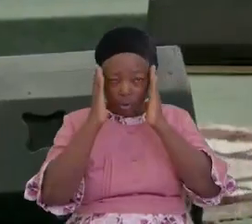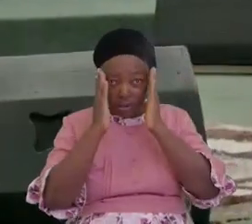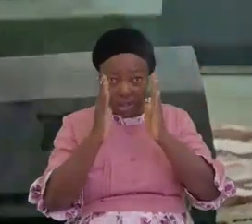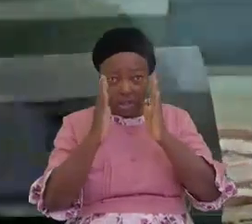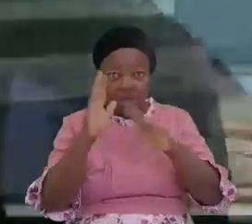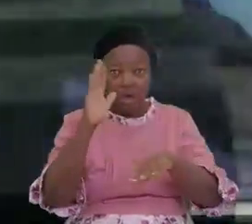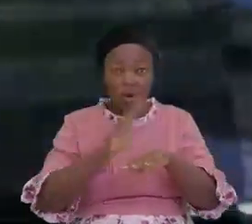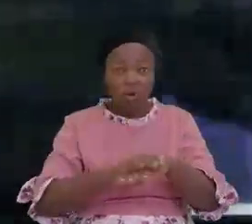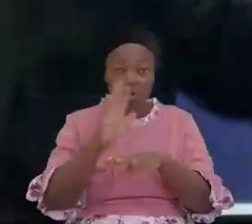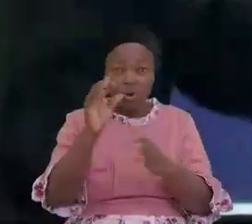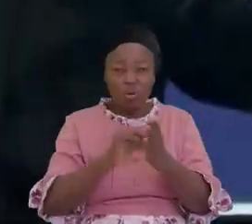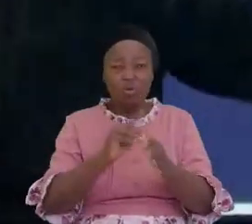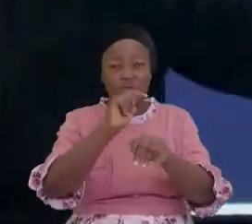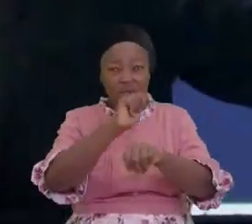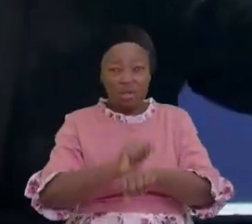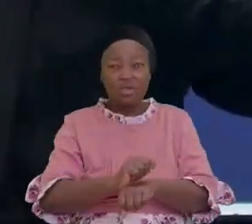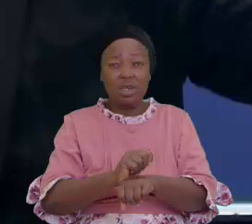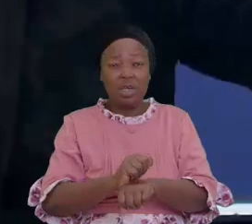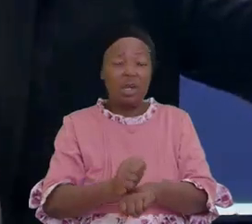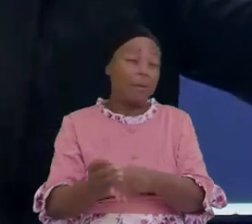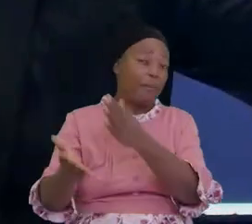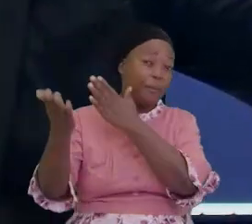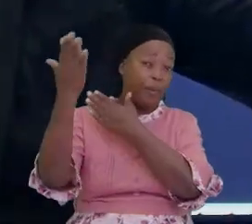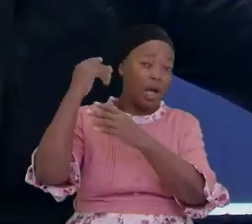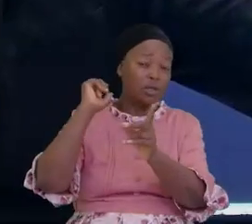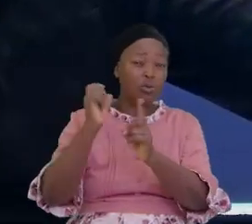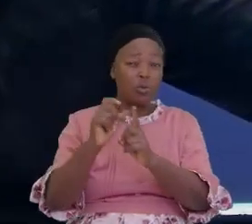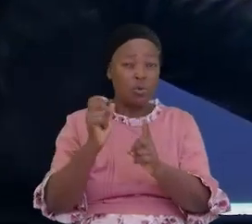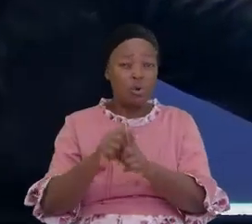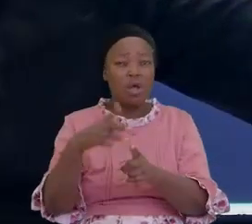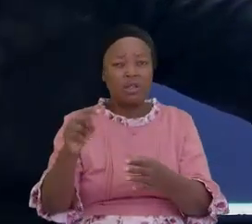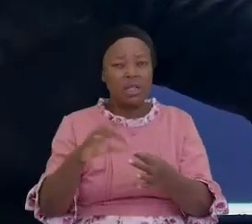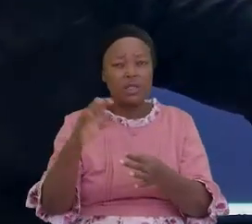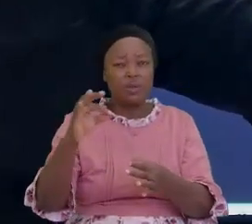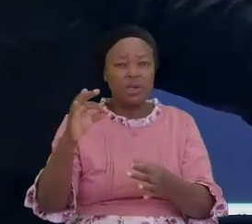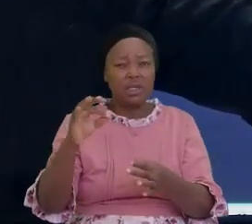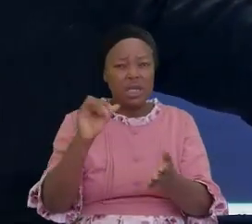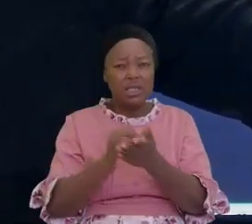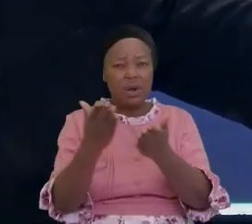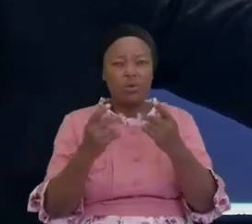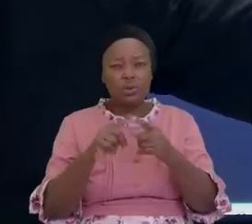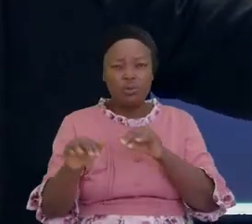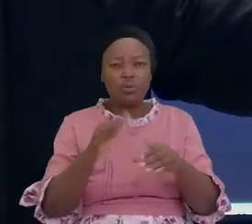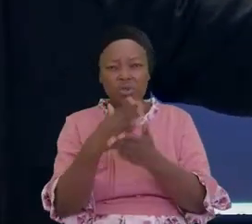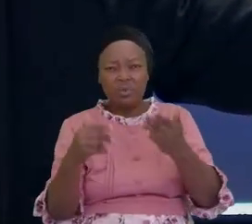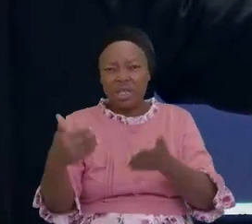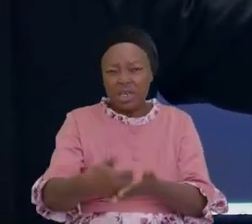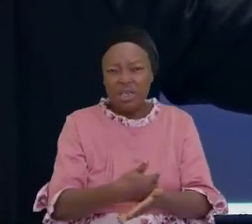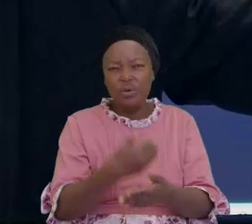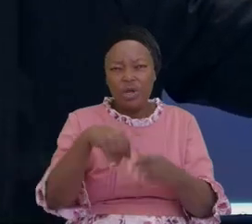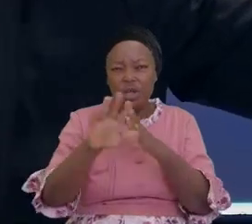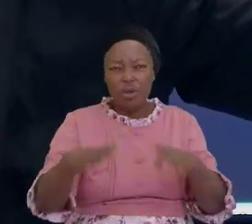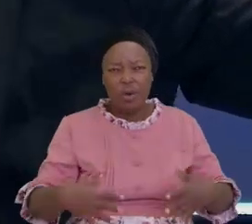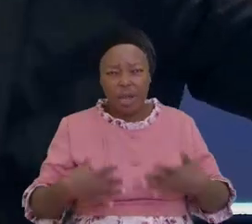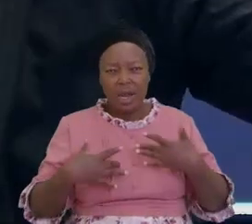your own traditional past words, the spirit that wants to do something new in your life